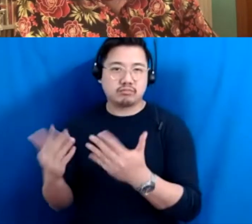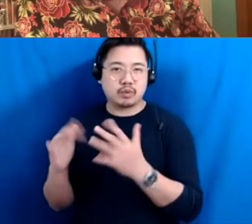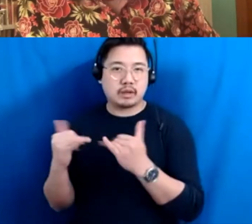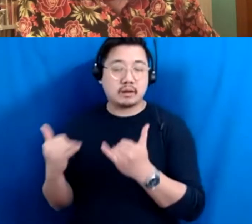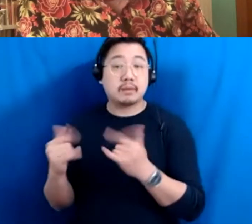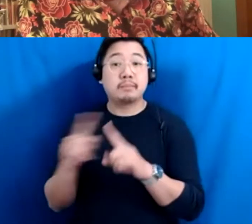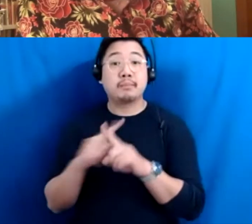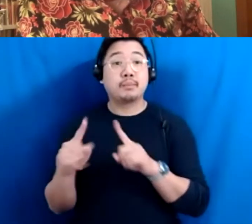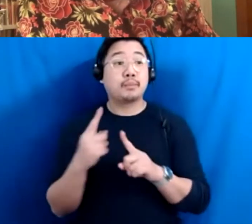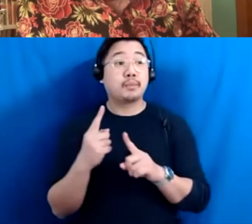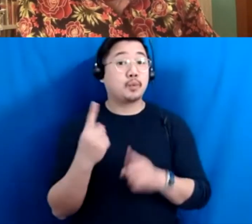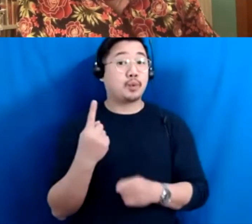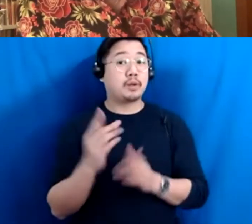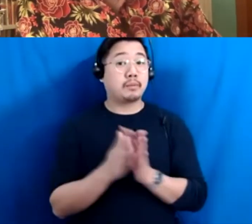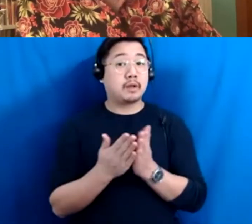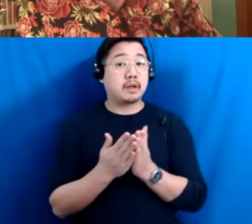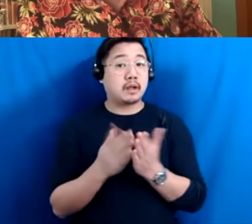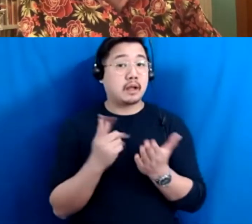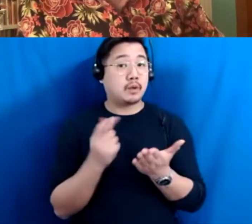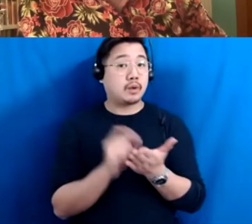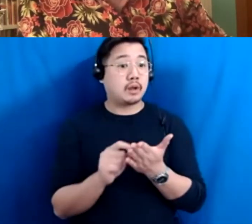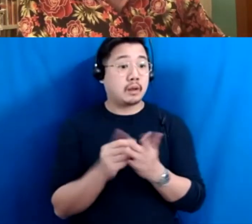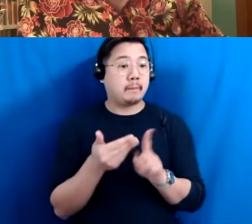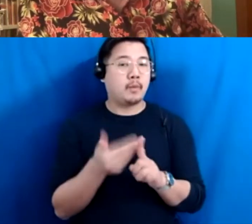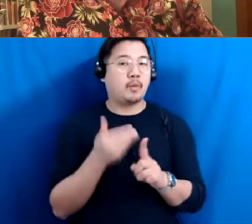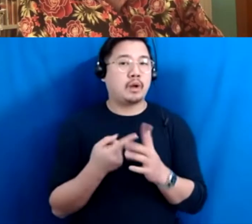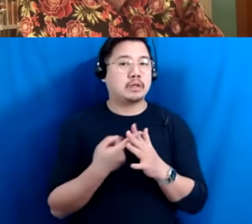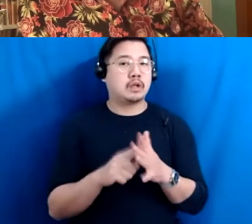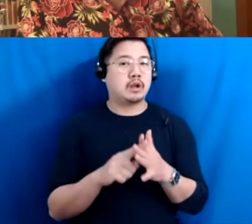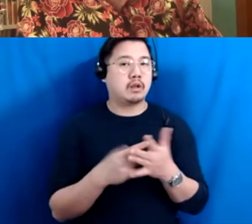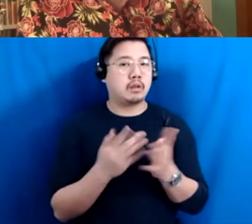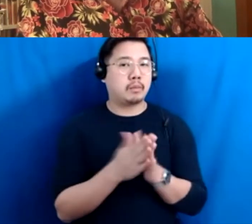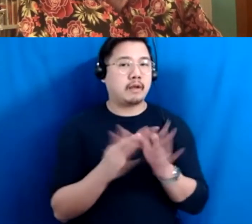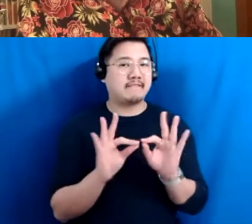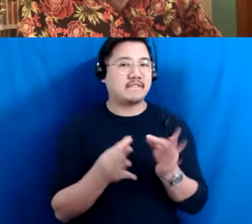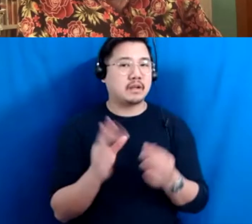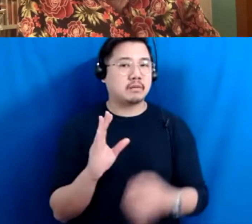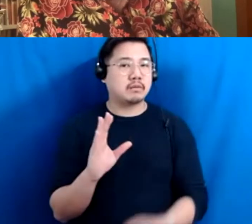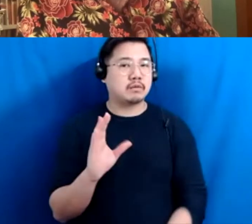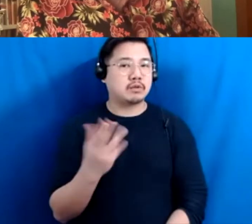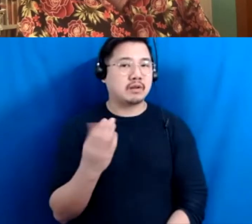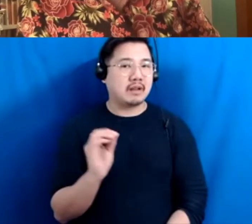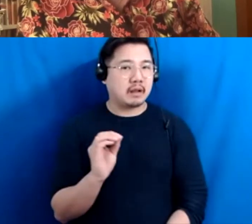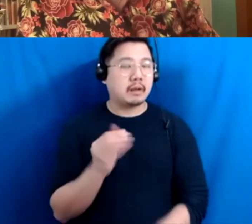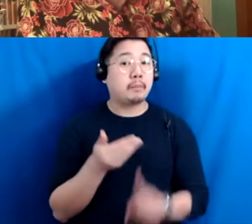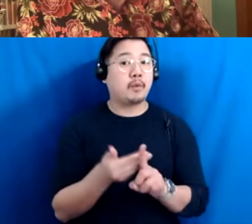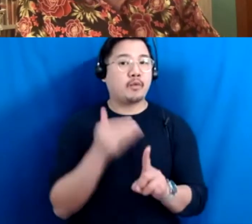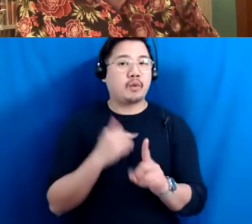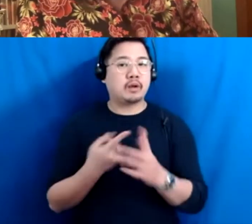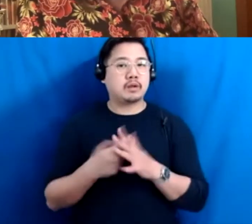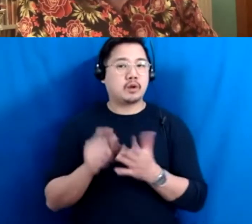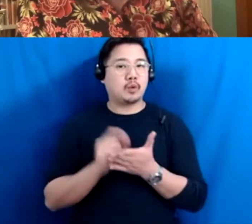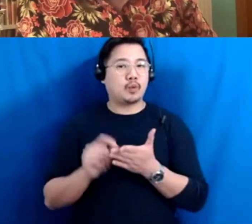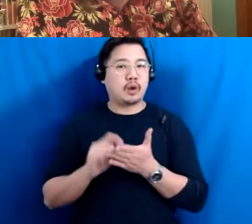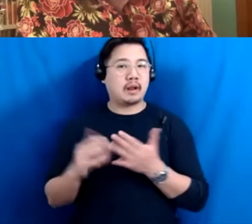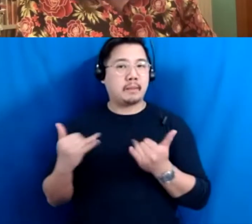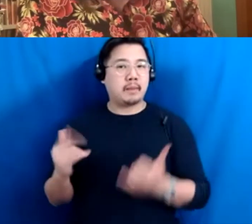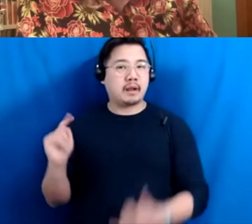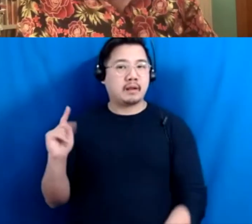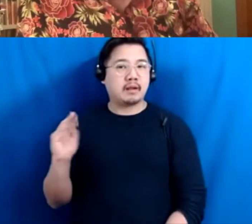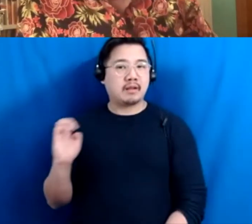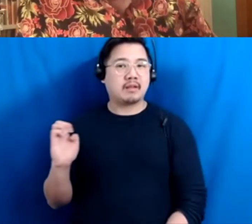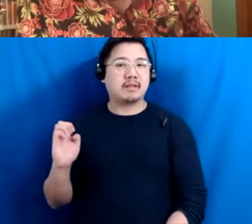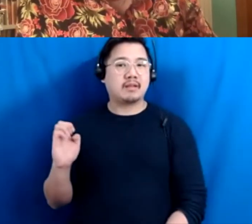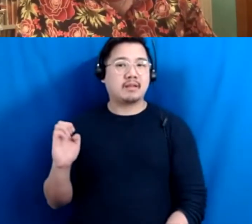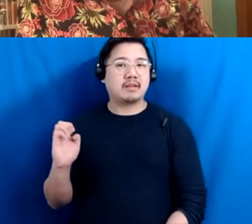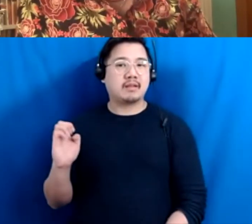wrote before I started the Family Chao, but after I started writing in the present tense. Um, it's called All Is Forgotten, Nothing